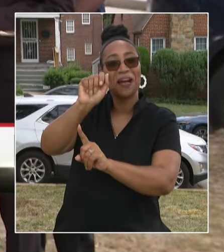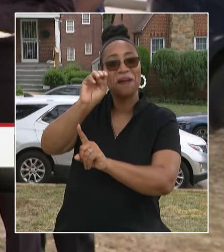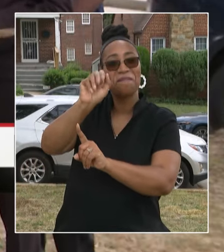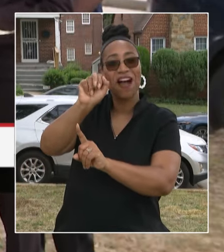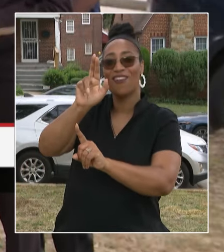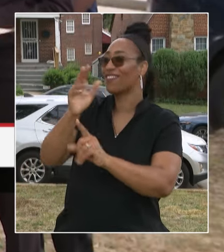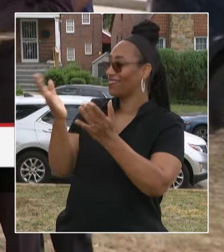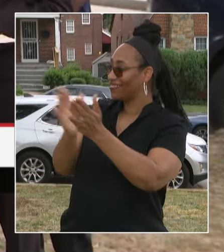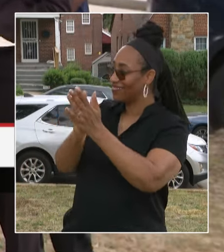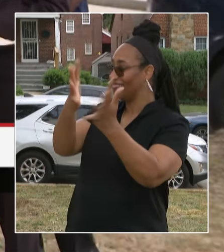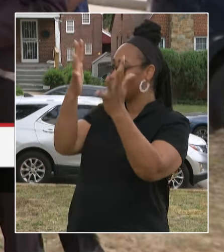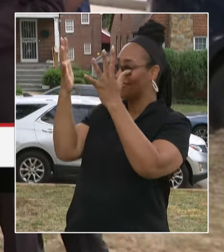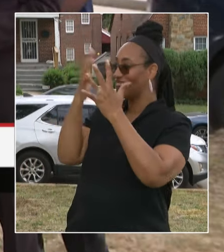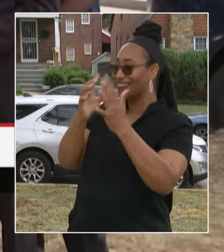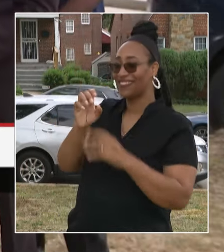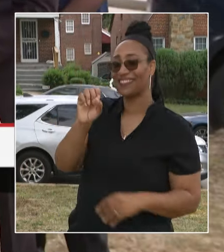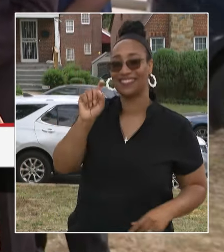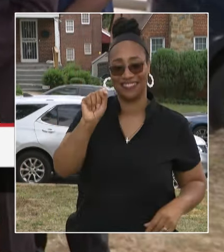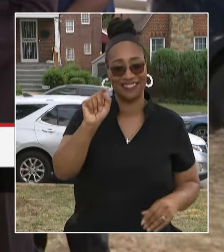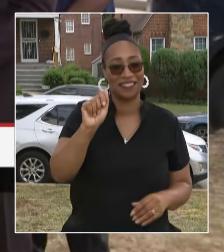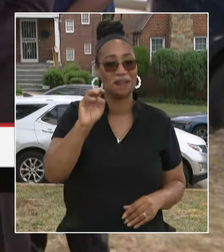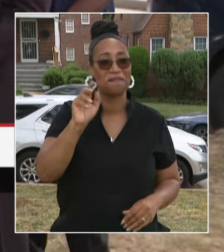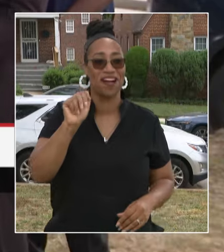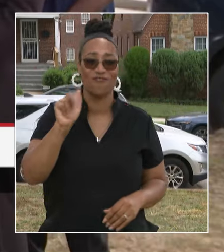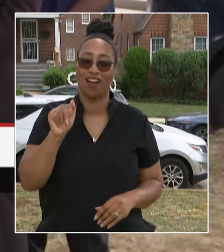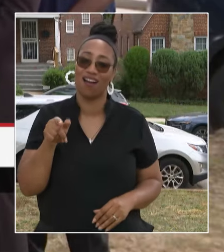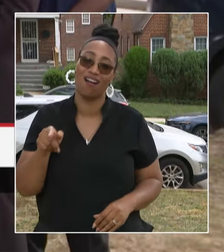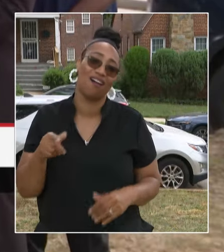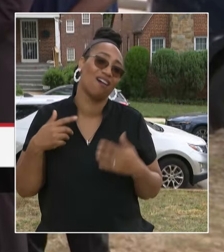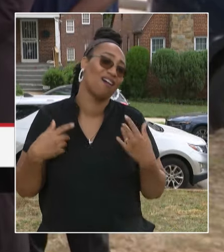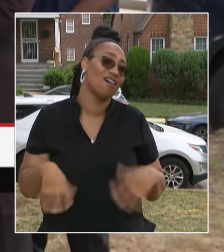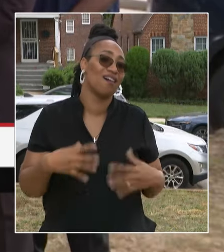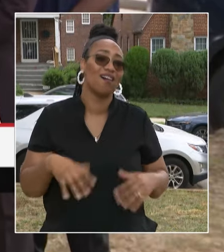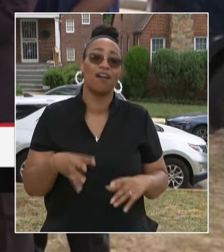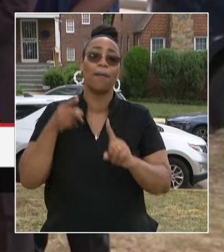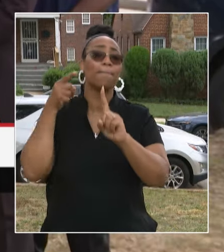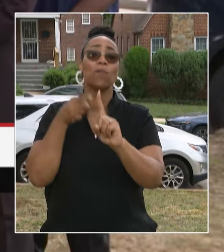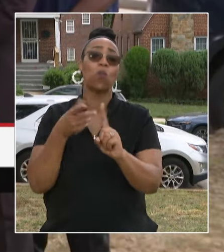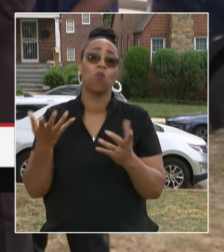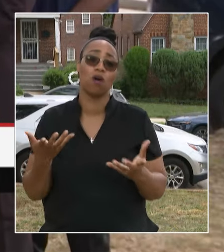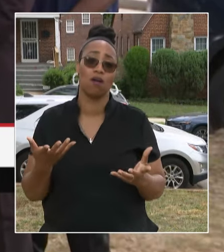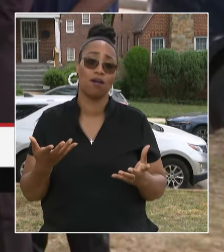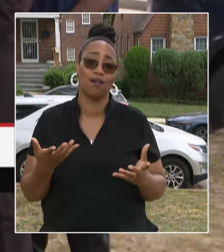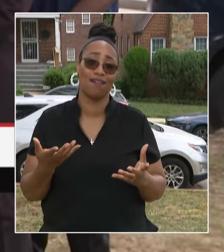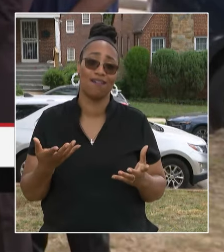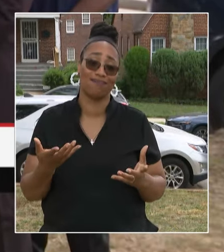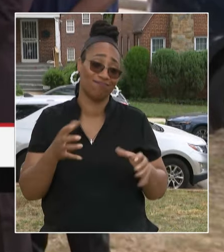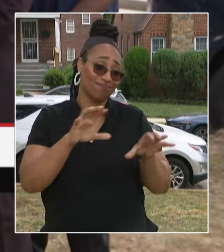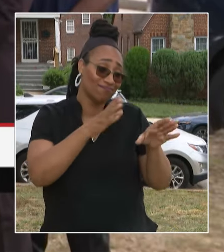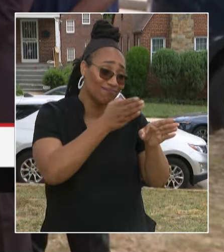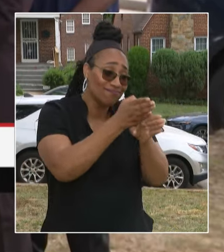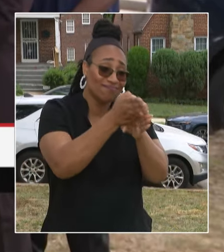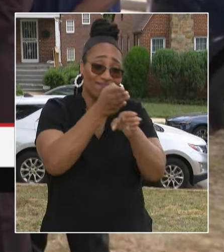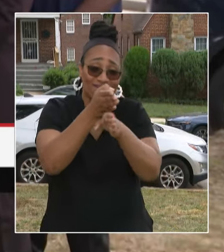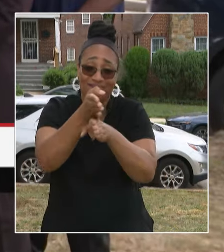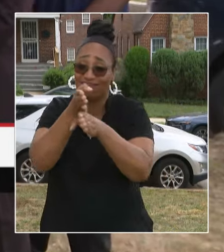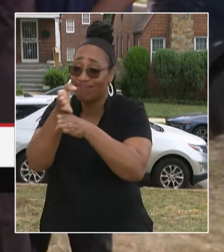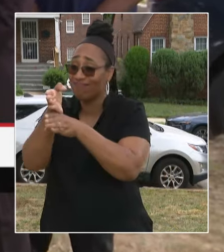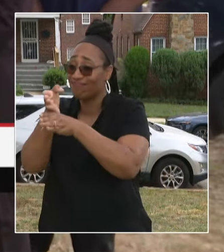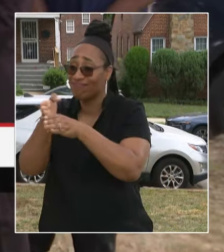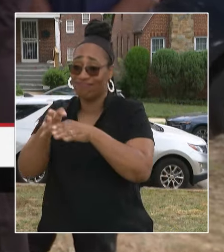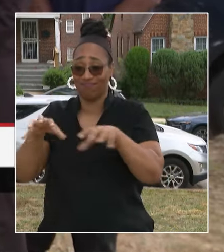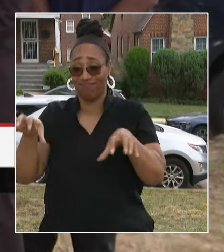the message that the Councilmember William Spaulding planted into us. Now, some of the things that I did working with him, you didn't